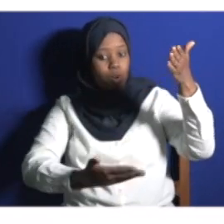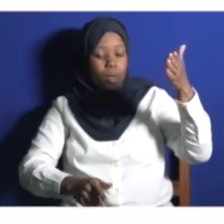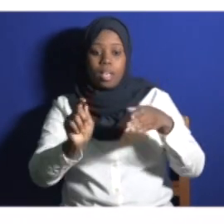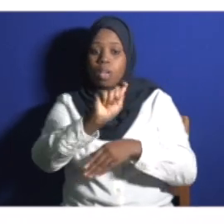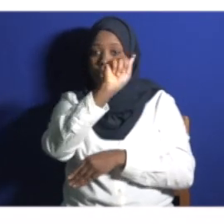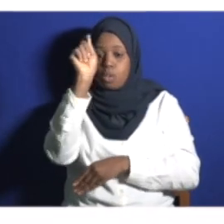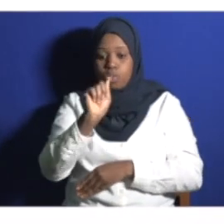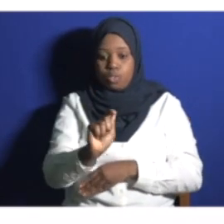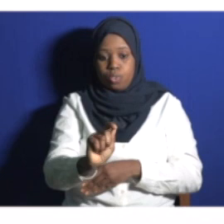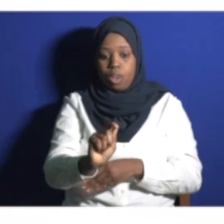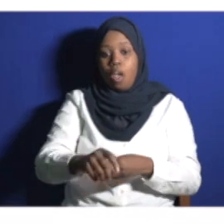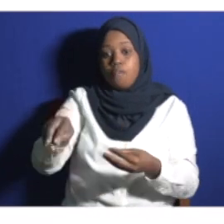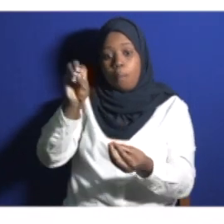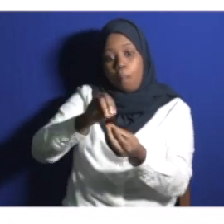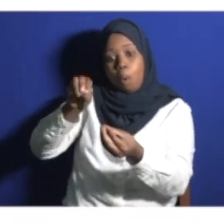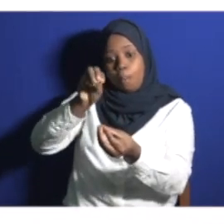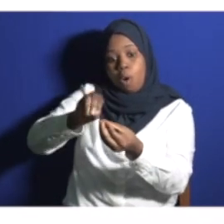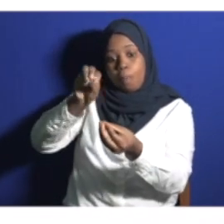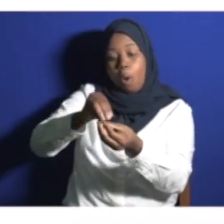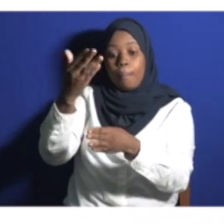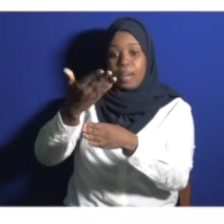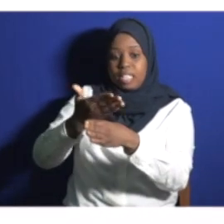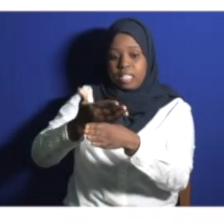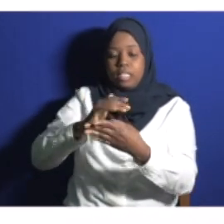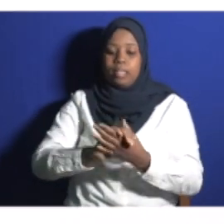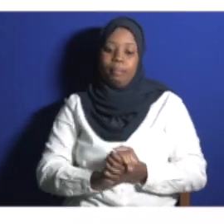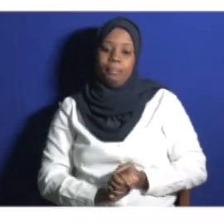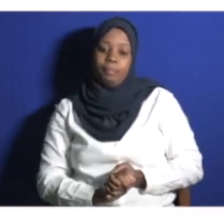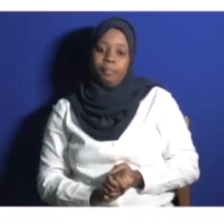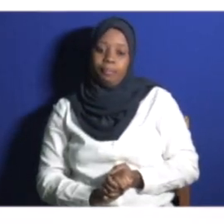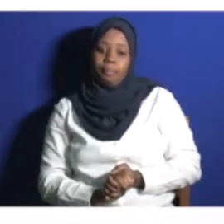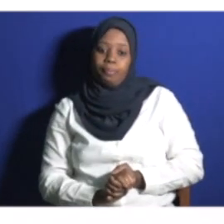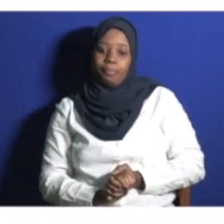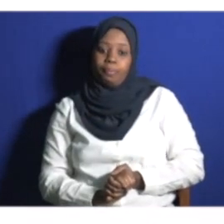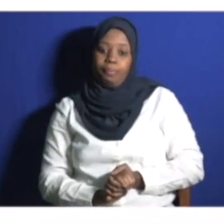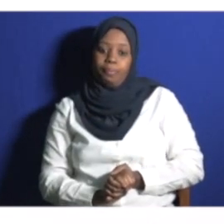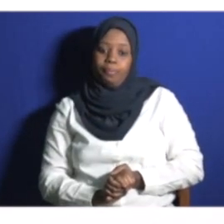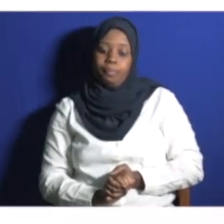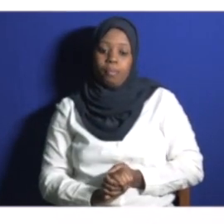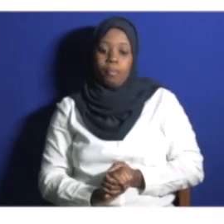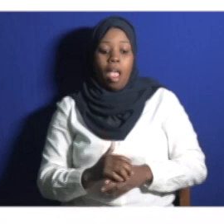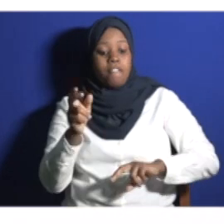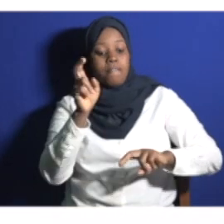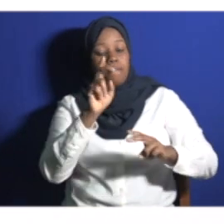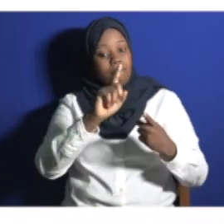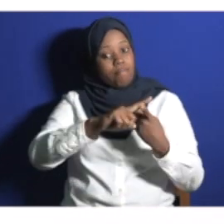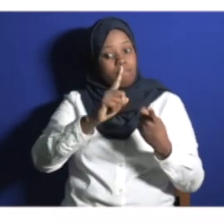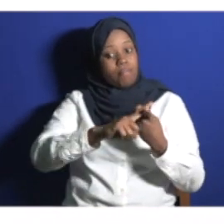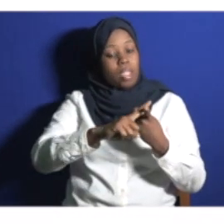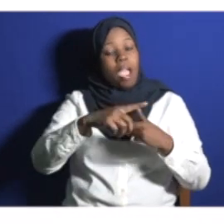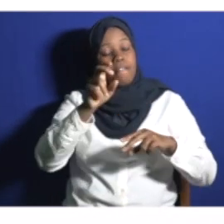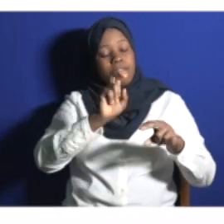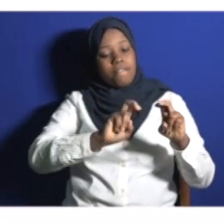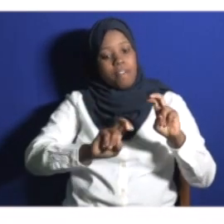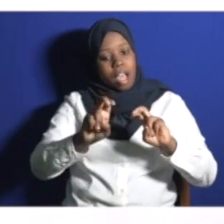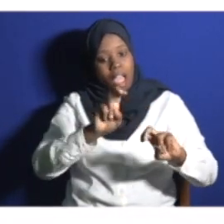Copy the following questions for more practice. Find the square root of the following numbers.